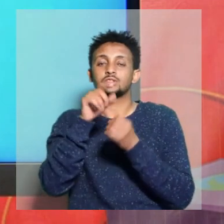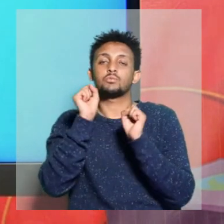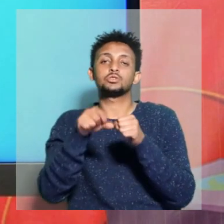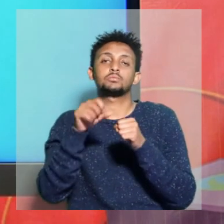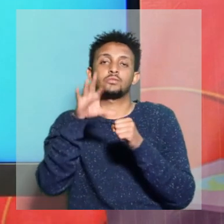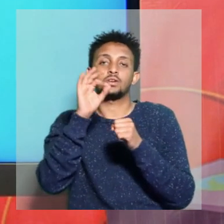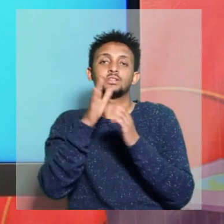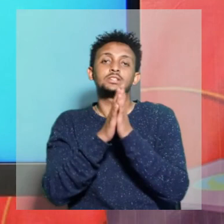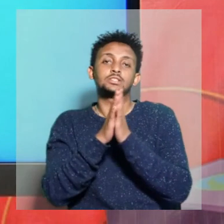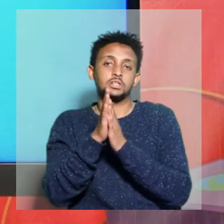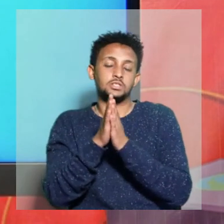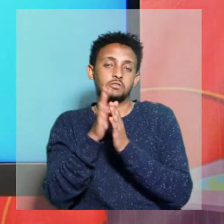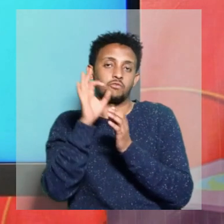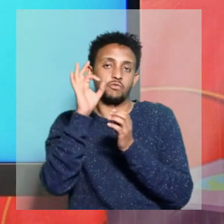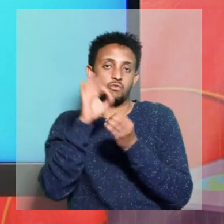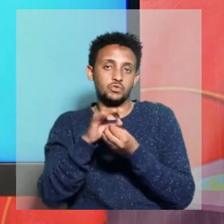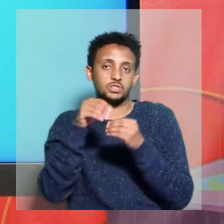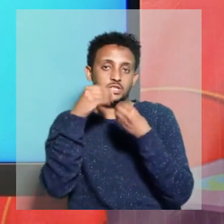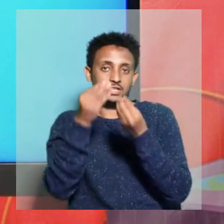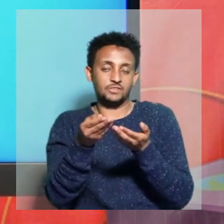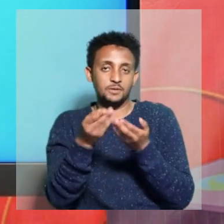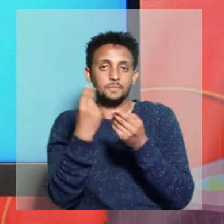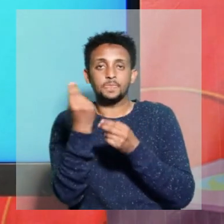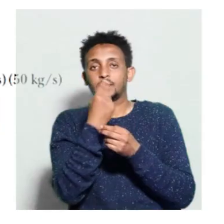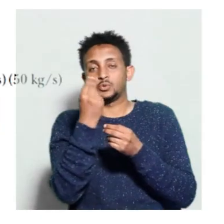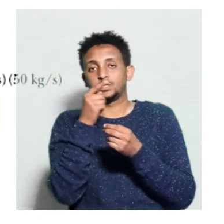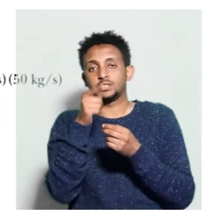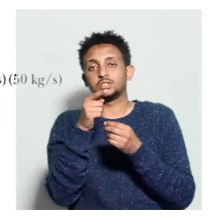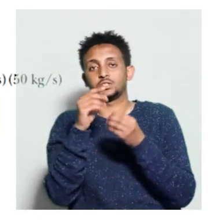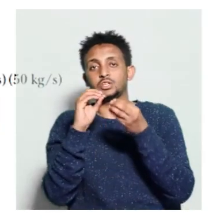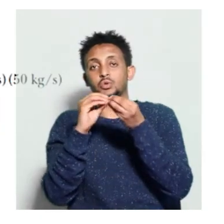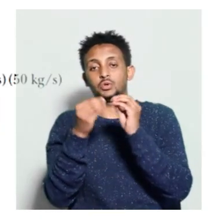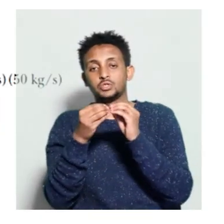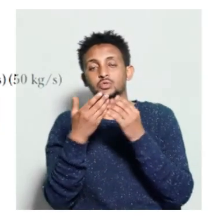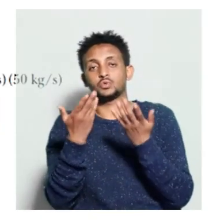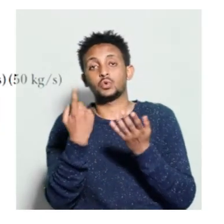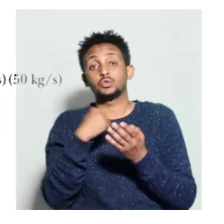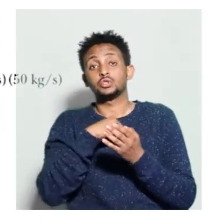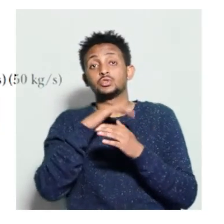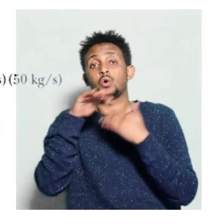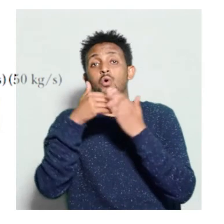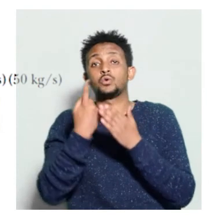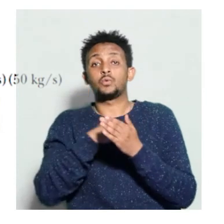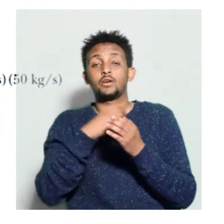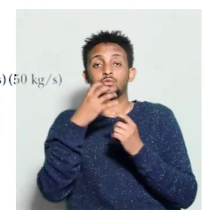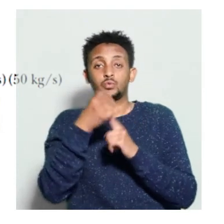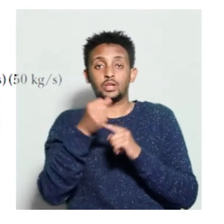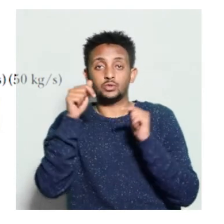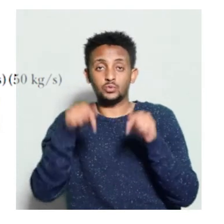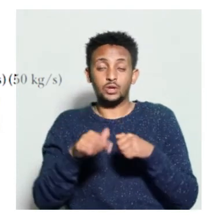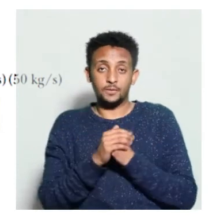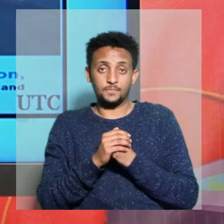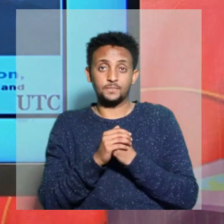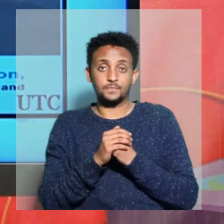to find the thrust force, and the thrust force can be given using this equation. So this is all that I've got for